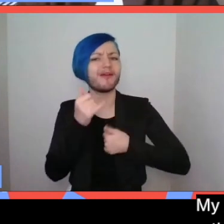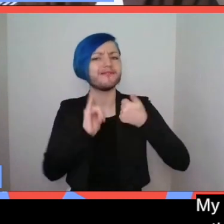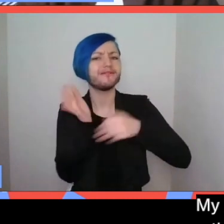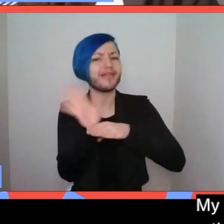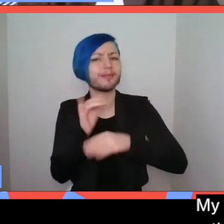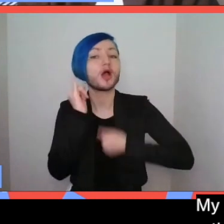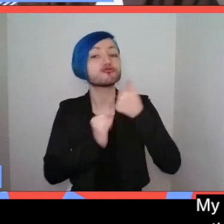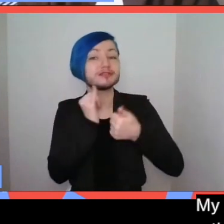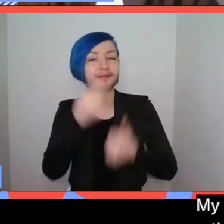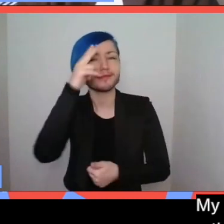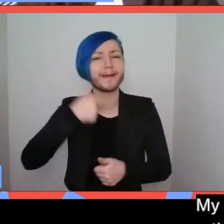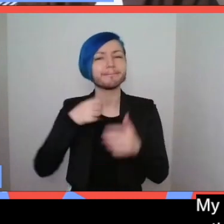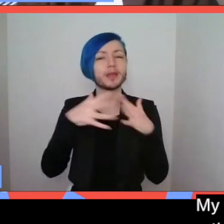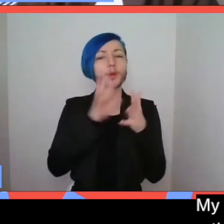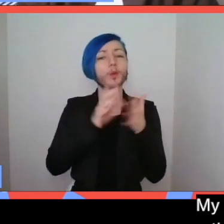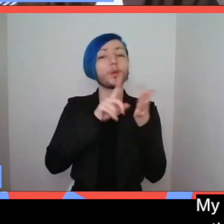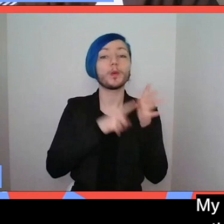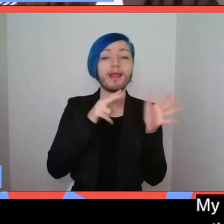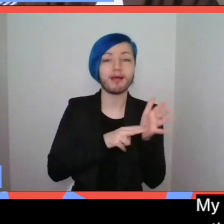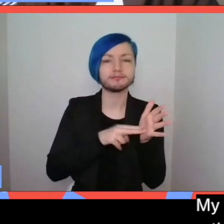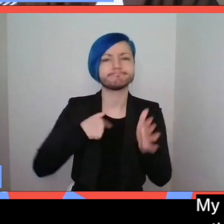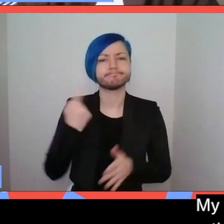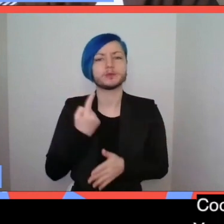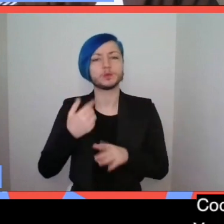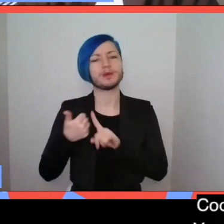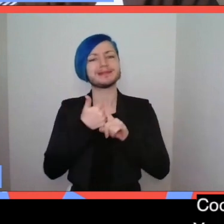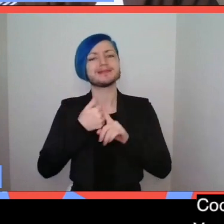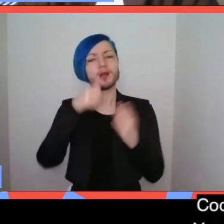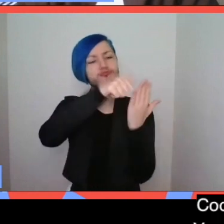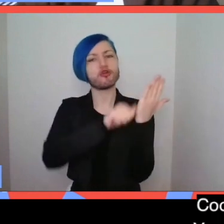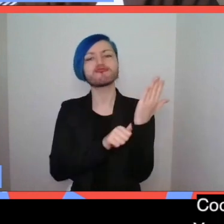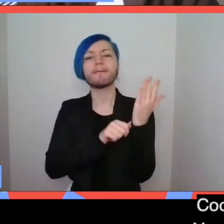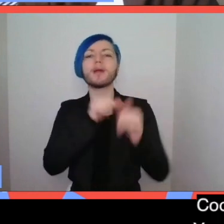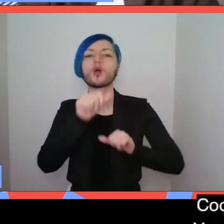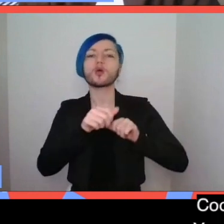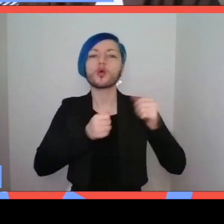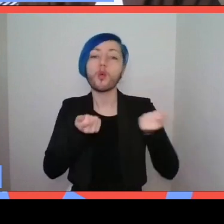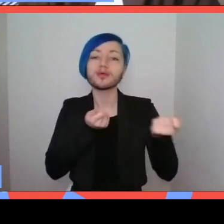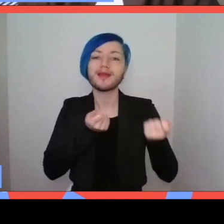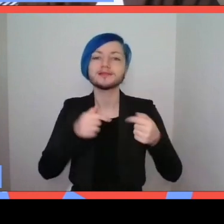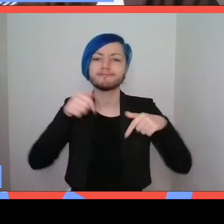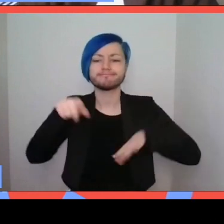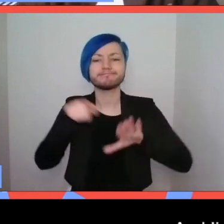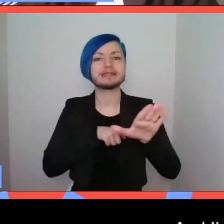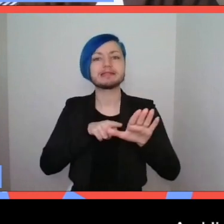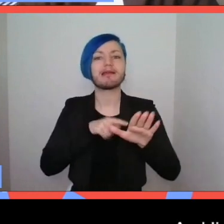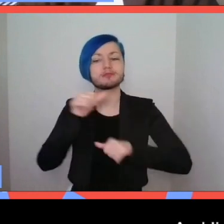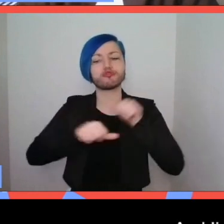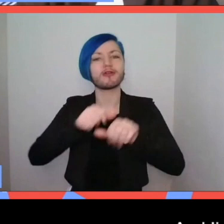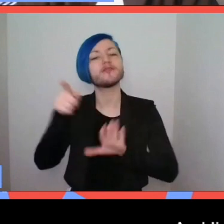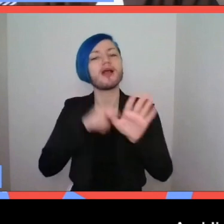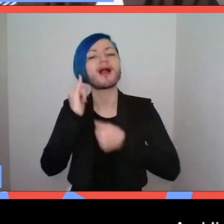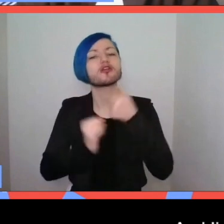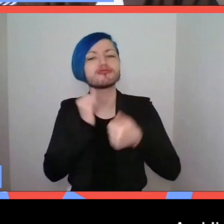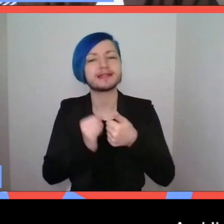is Whelan, and I am the Assistant Programme Coordinator for this year's Young Critics Programme. And I am joined